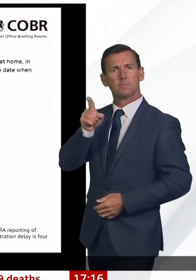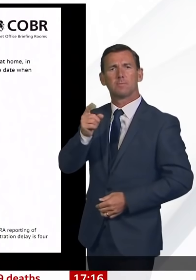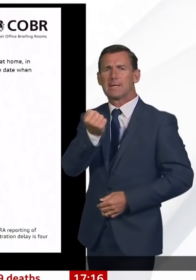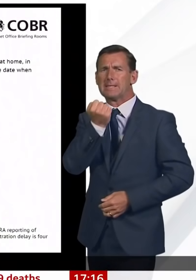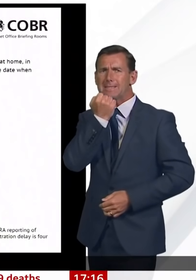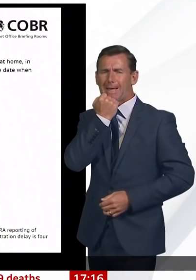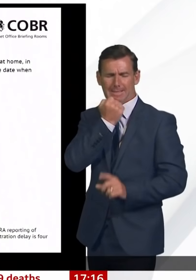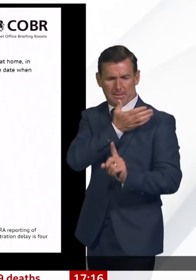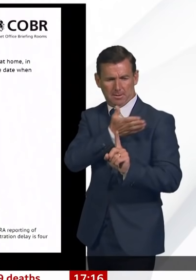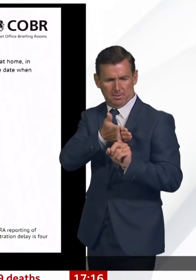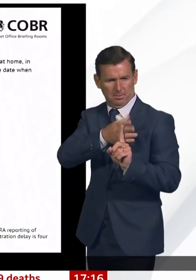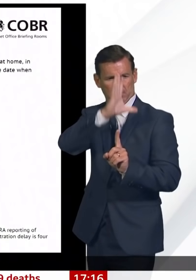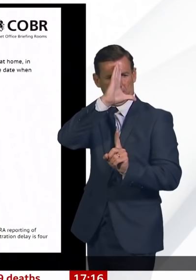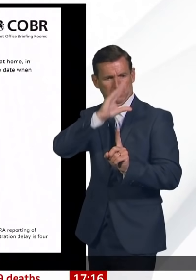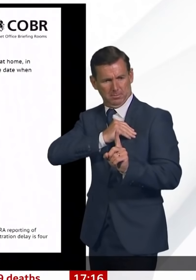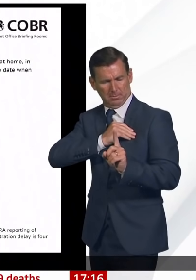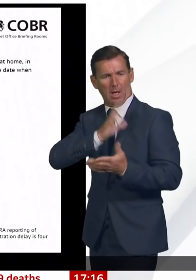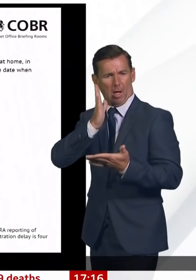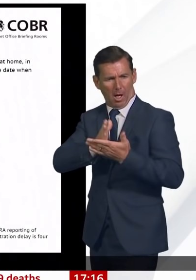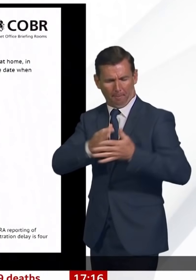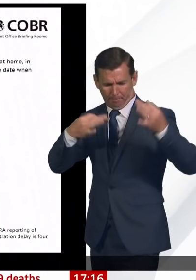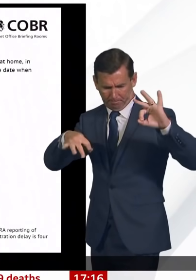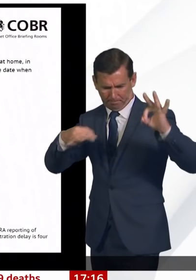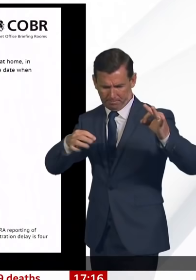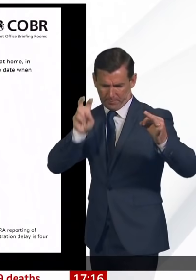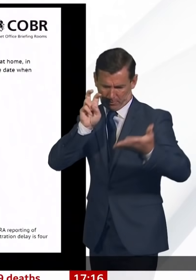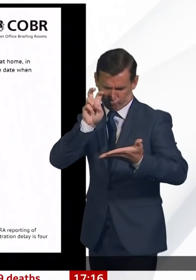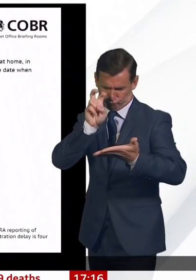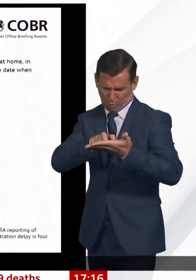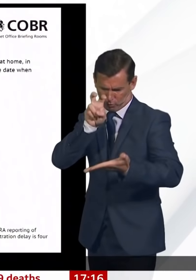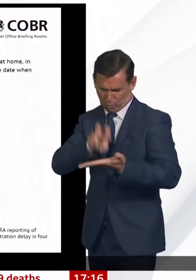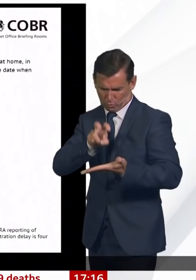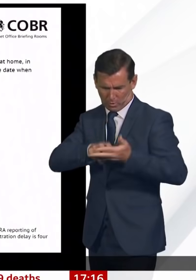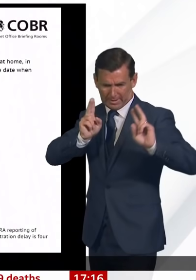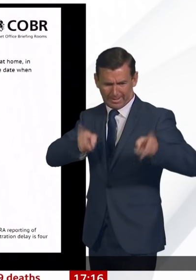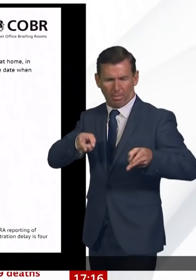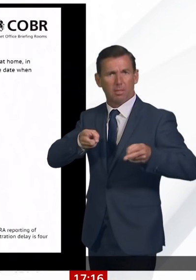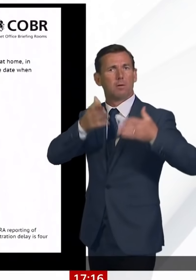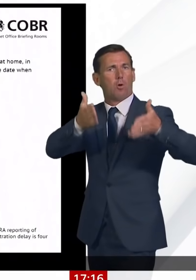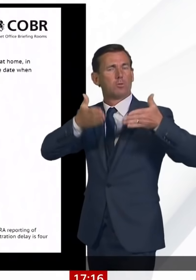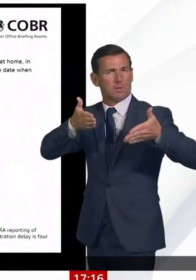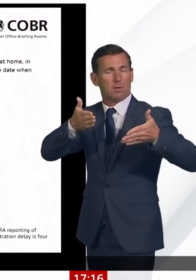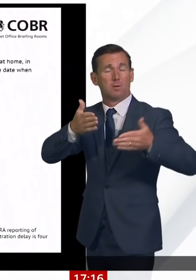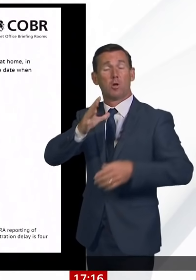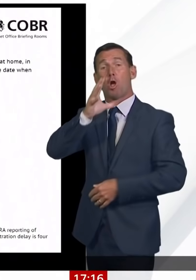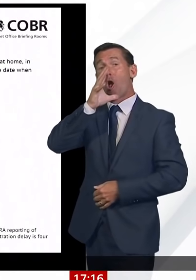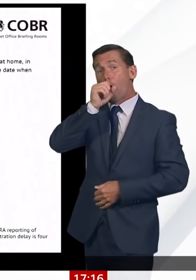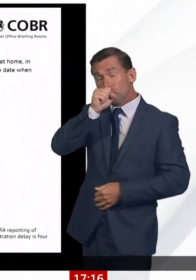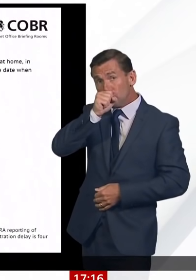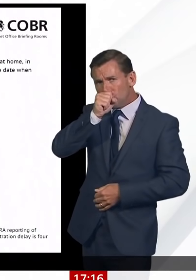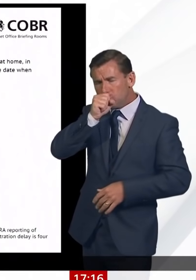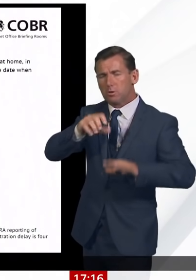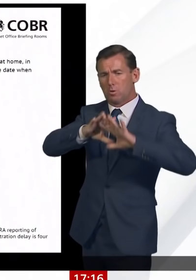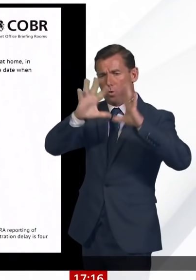of report in the hospital. And the orange bars show the all-weekly